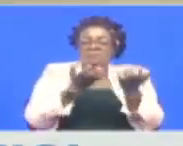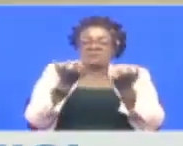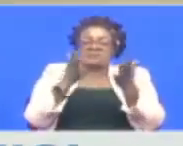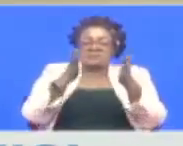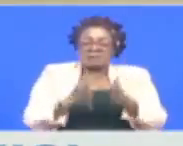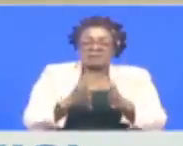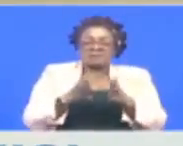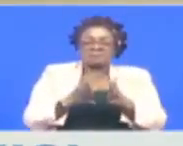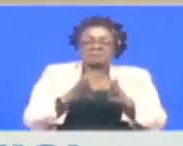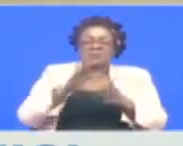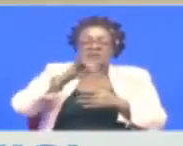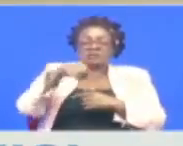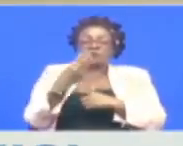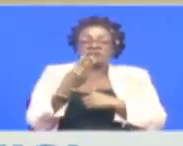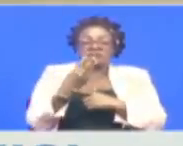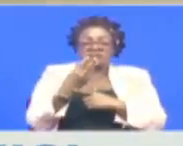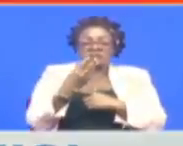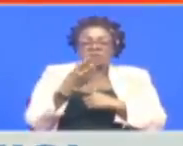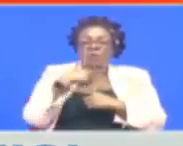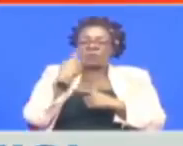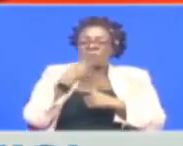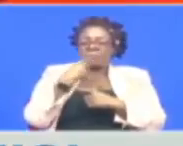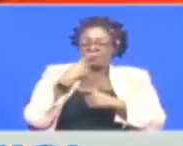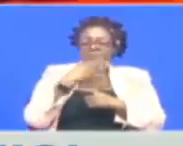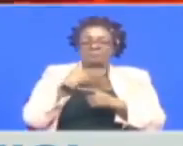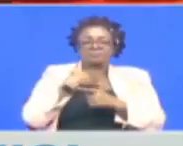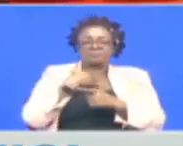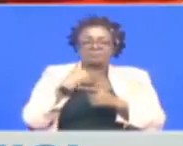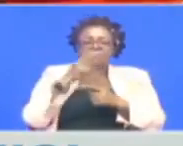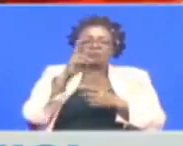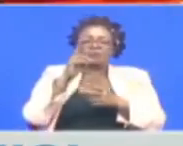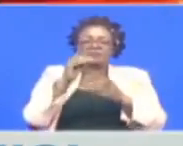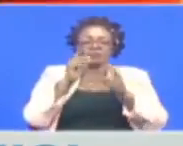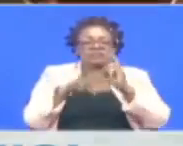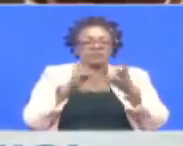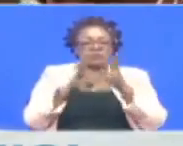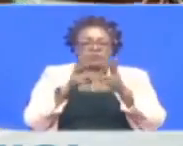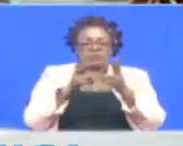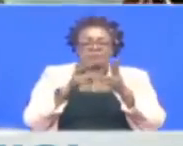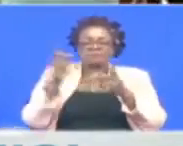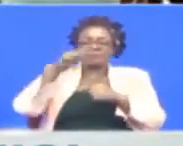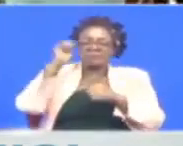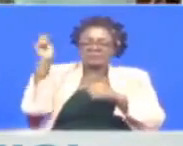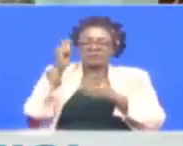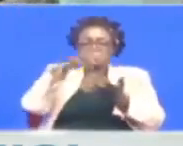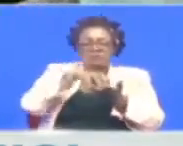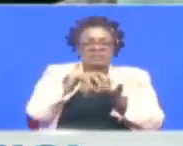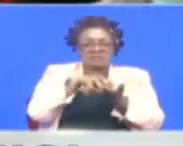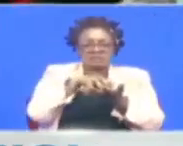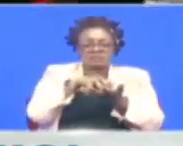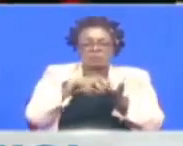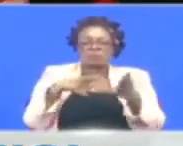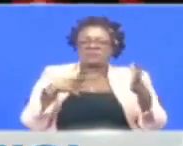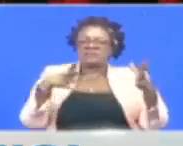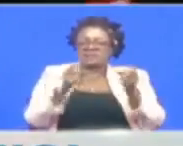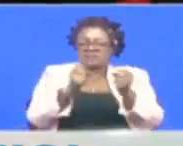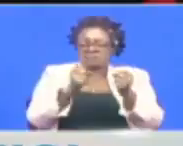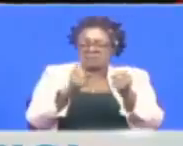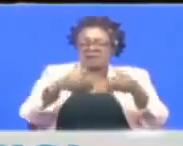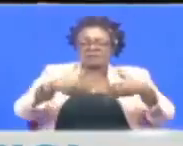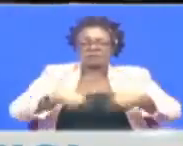leader ally Jimmy Wanjigi, who is seeking 2022 ODM presidential ticket, was attacked by rowdy